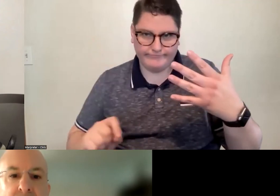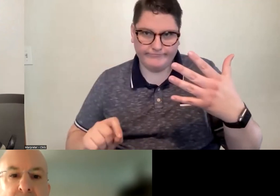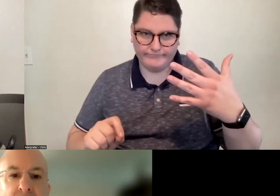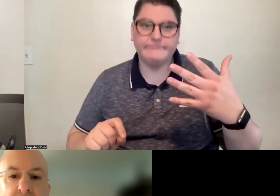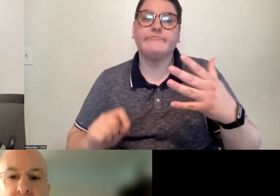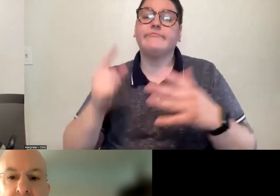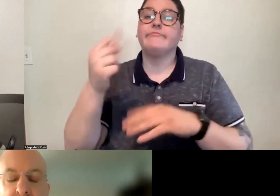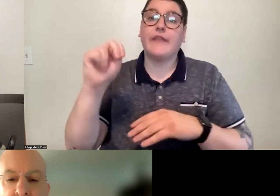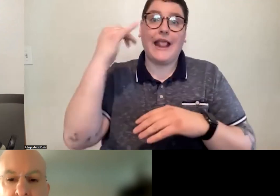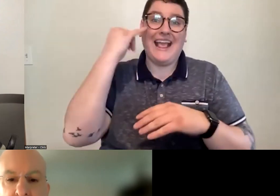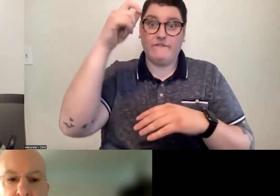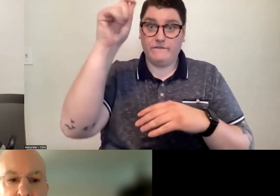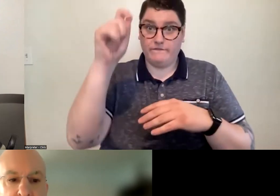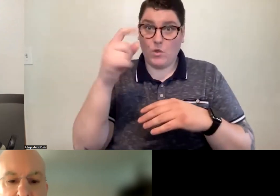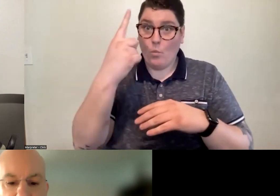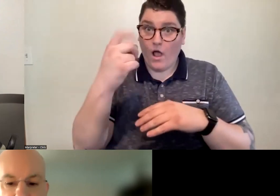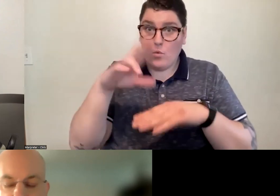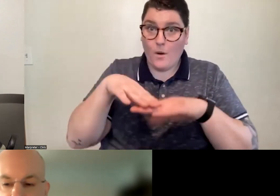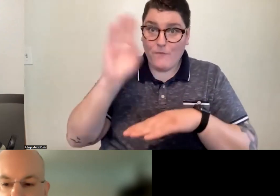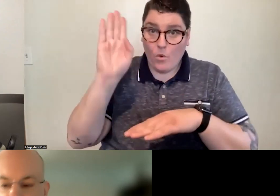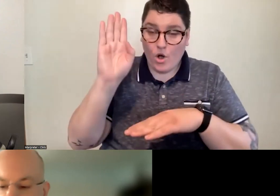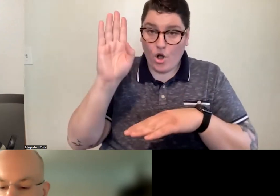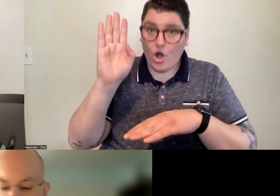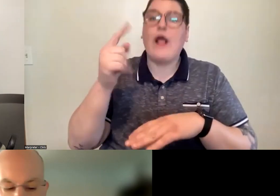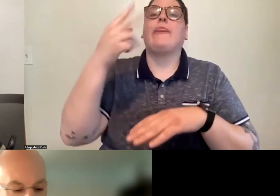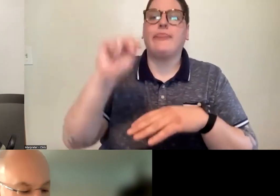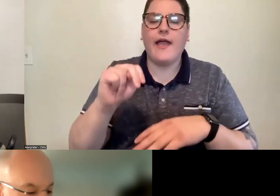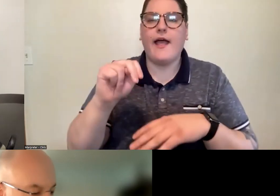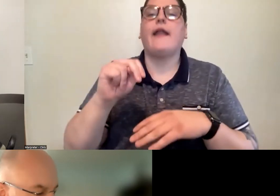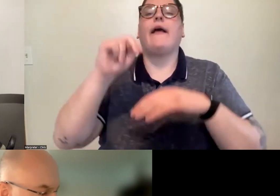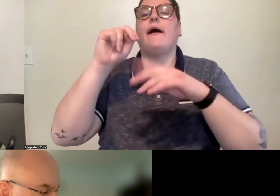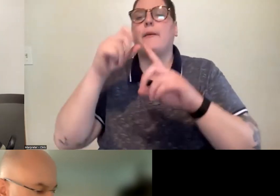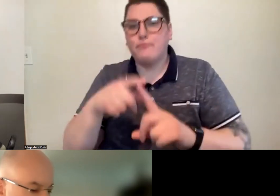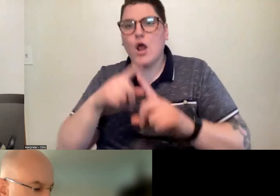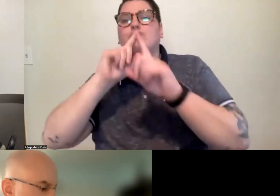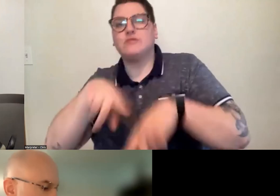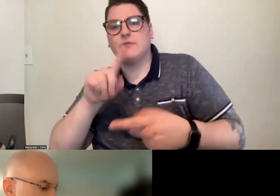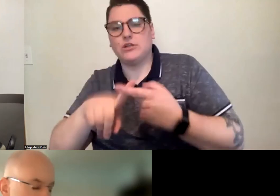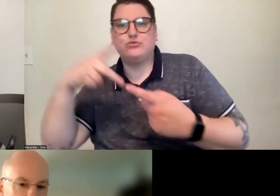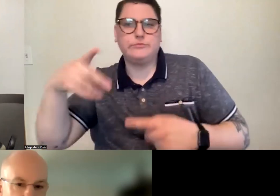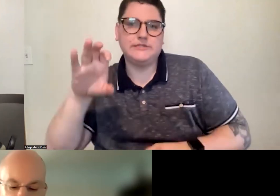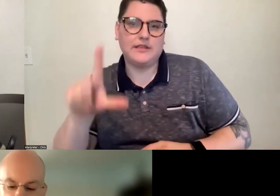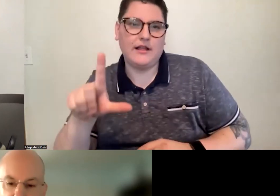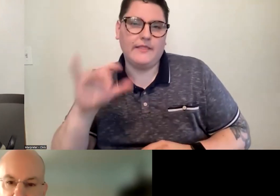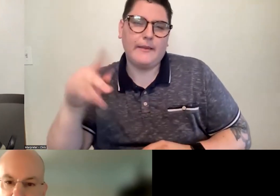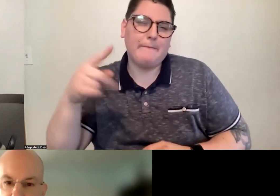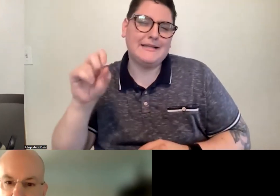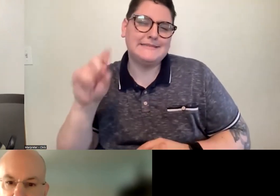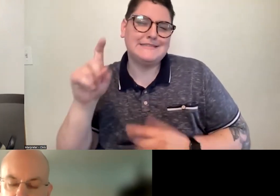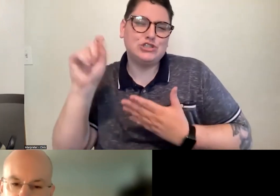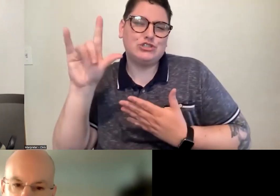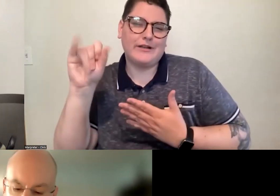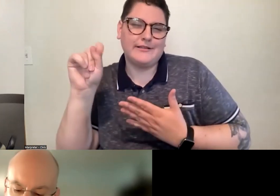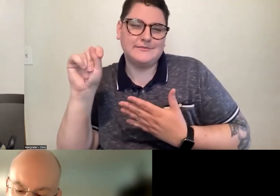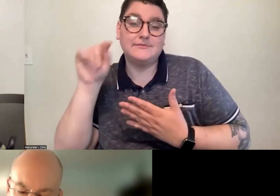And then if they have experienced one or more, they're then prompted to respond to the PCL, that's the PTSD checklist, which